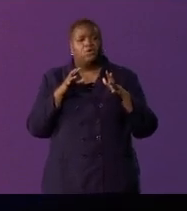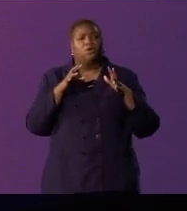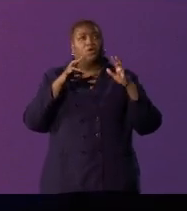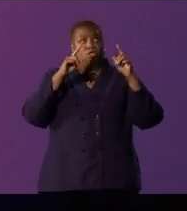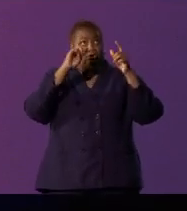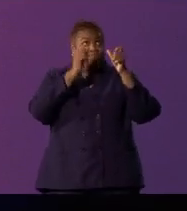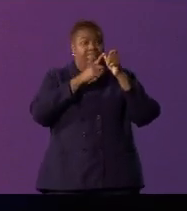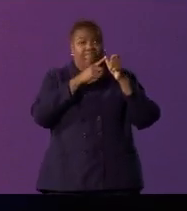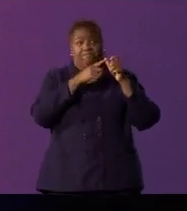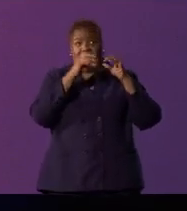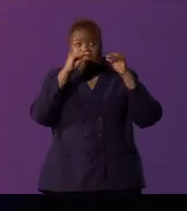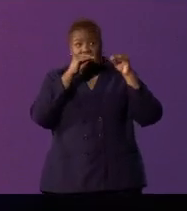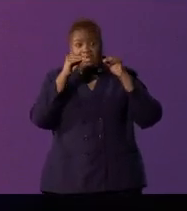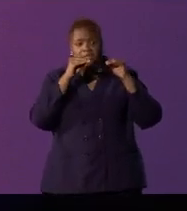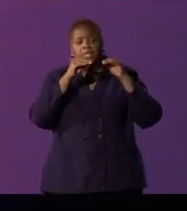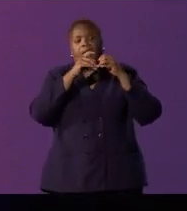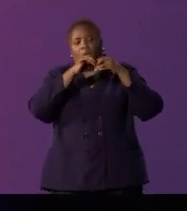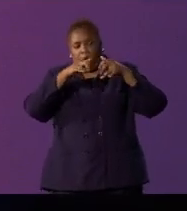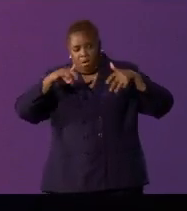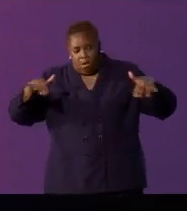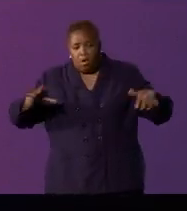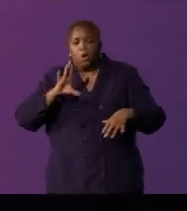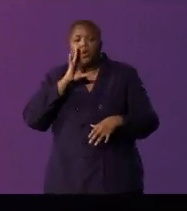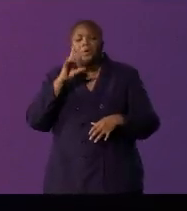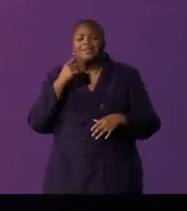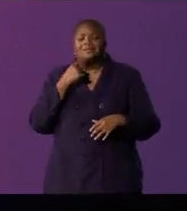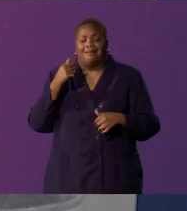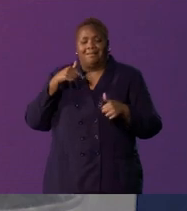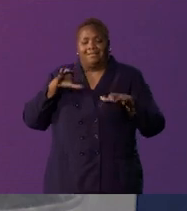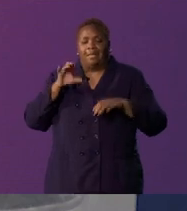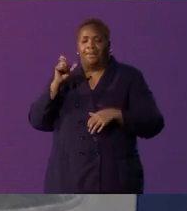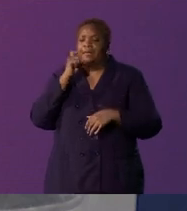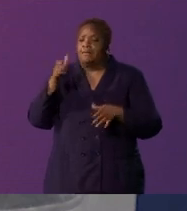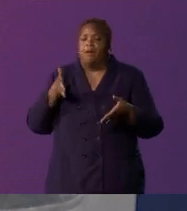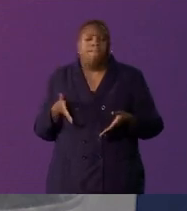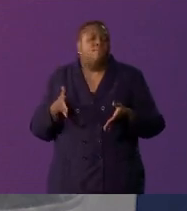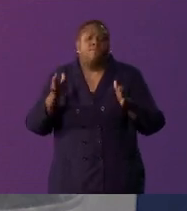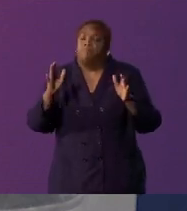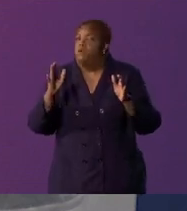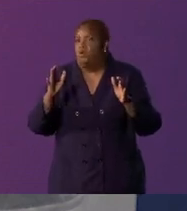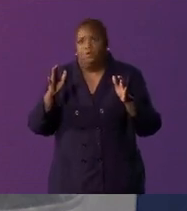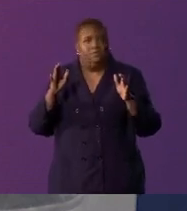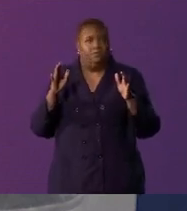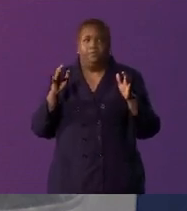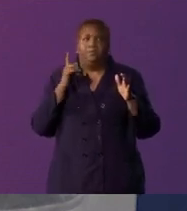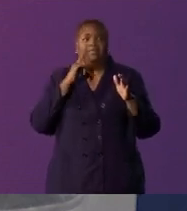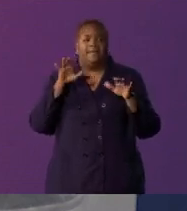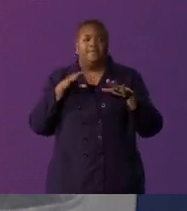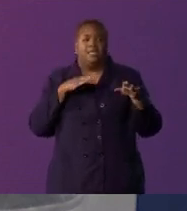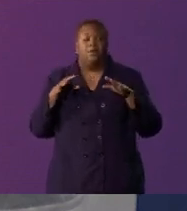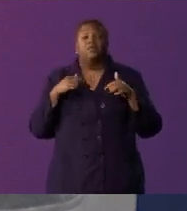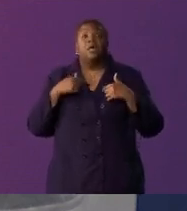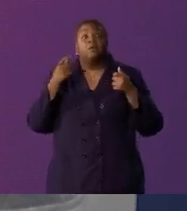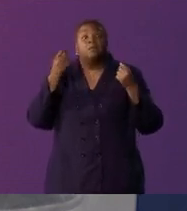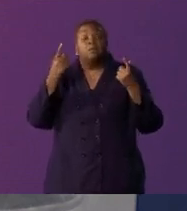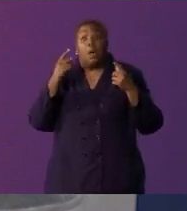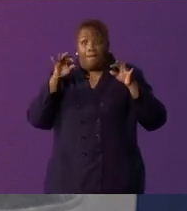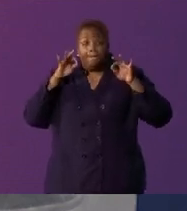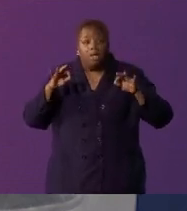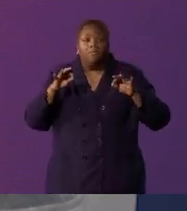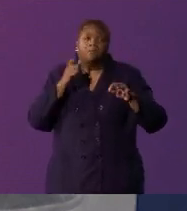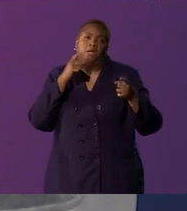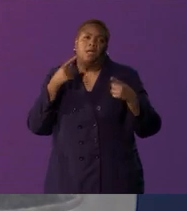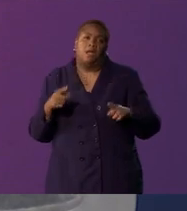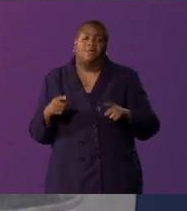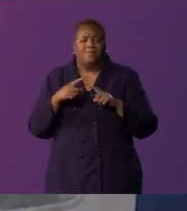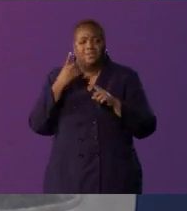company that is not going to tolerate this sort of behavior. I'm not saying PepsiCo was perfect, by no means. But even when we looked at the code